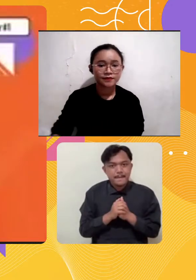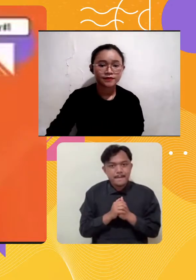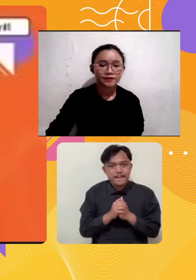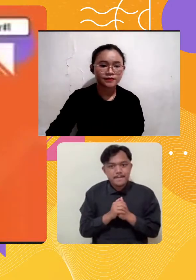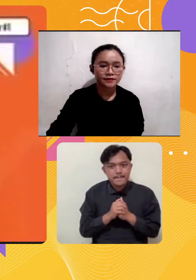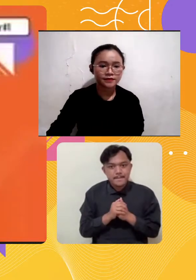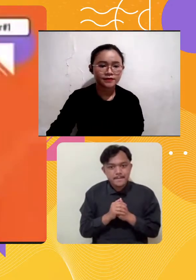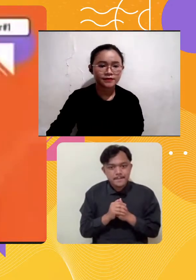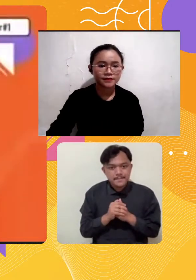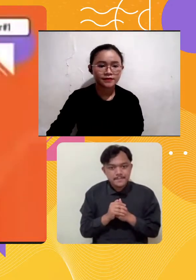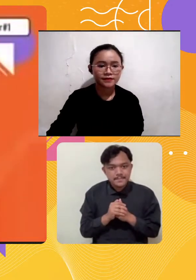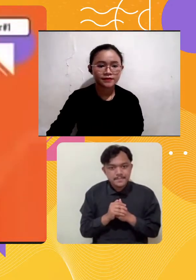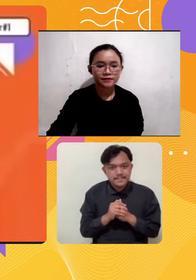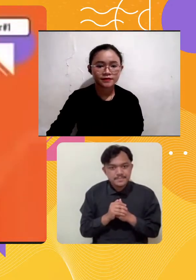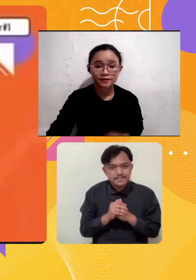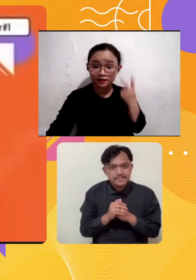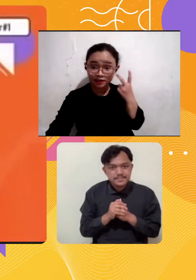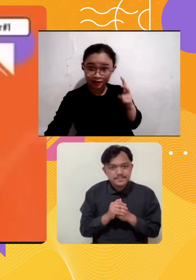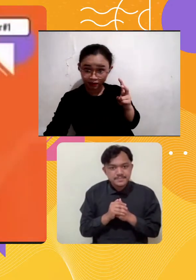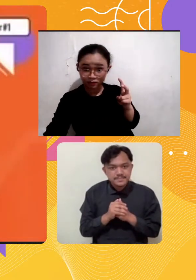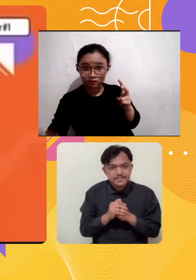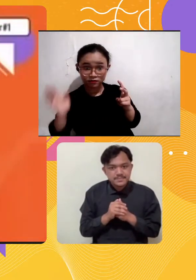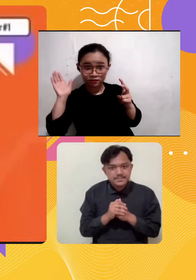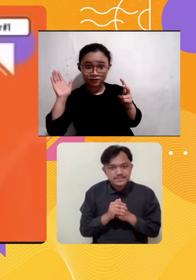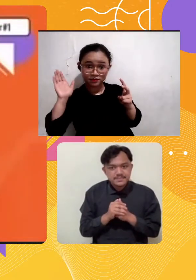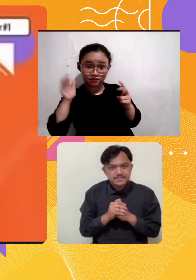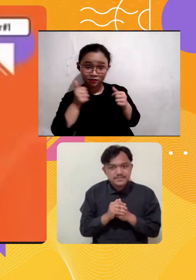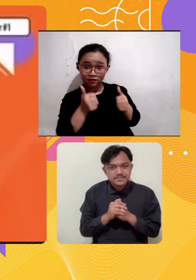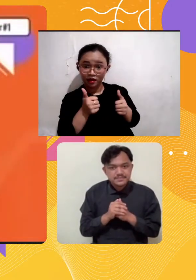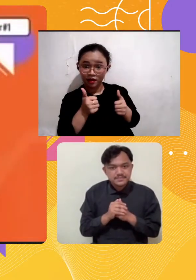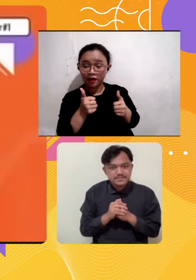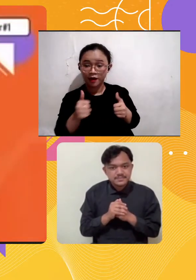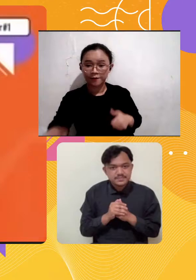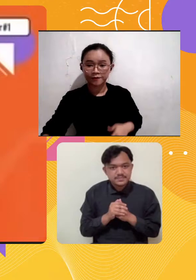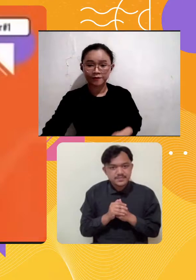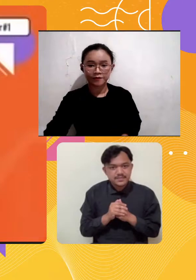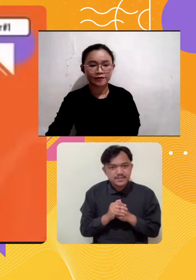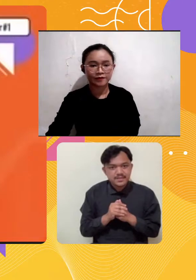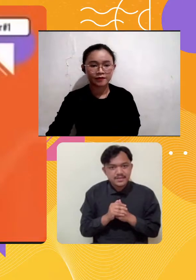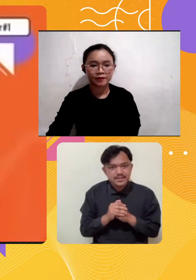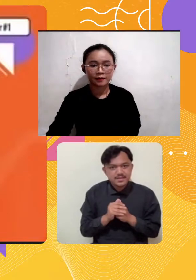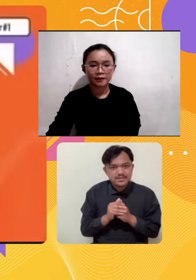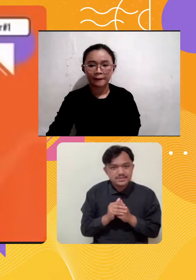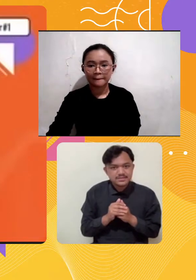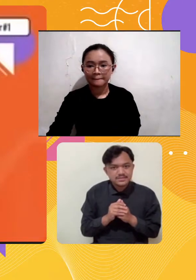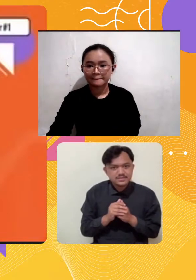Yes, I think you can see the screen. Yeah. Good.